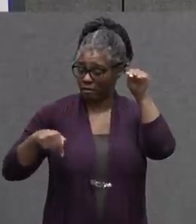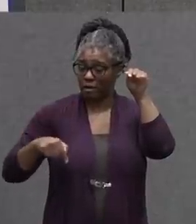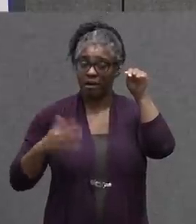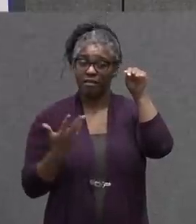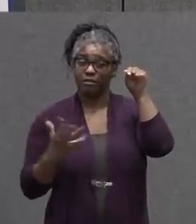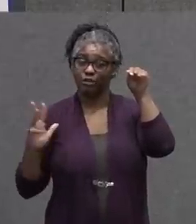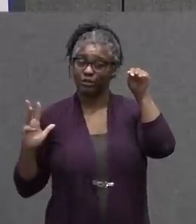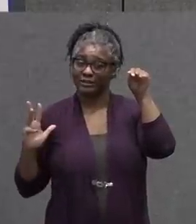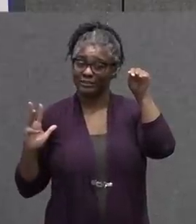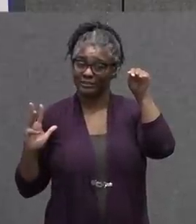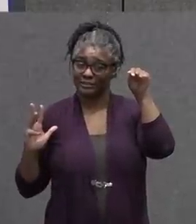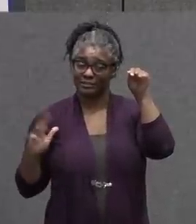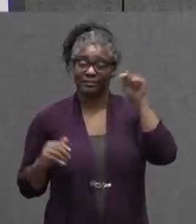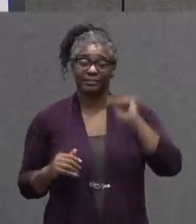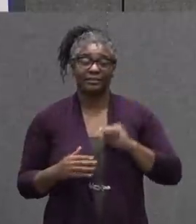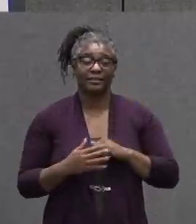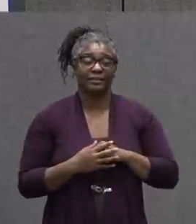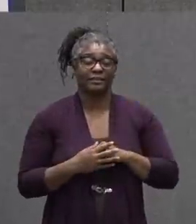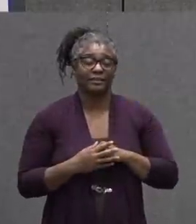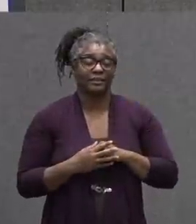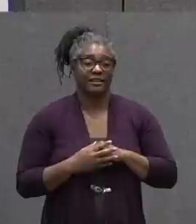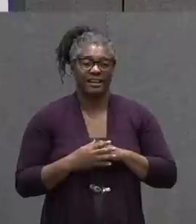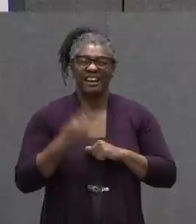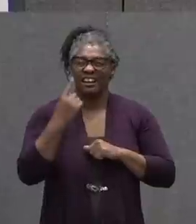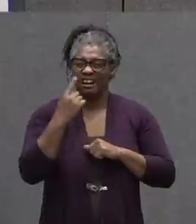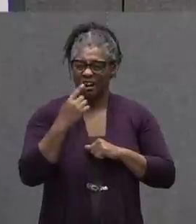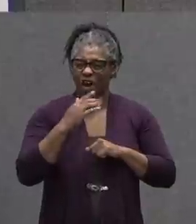the trees on my map.